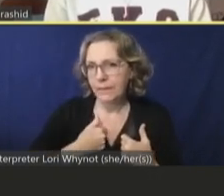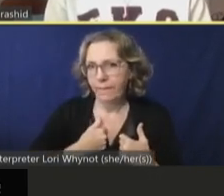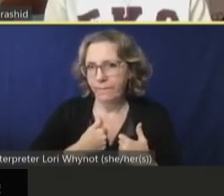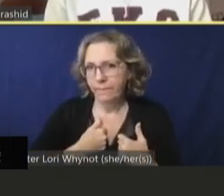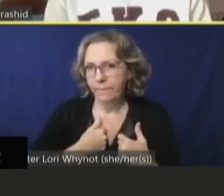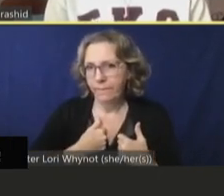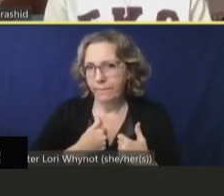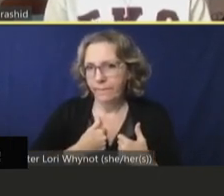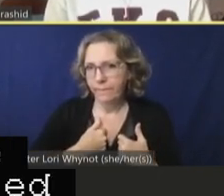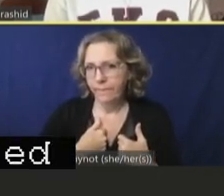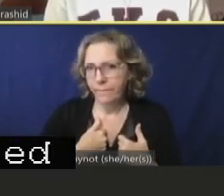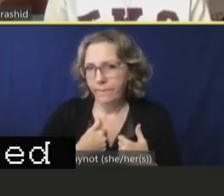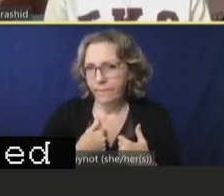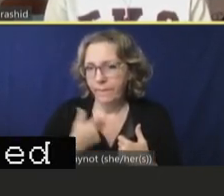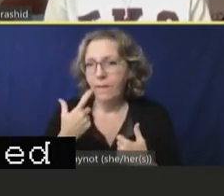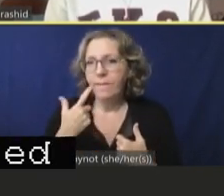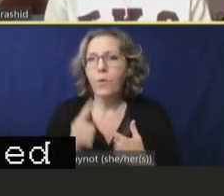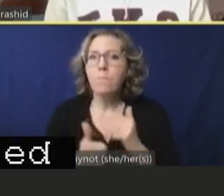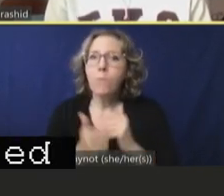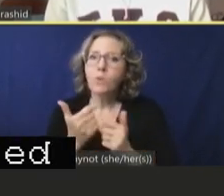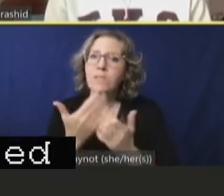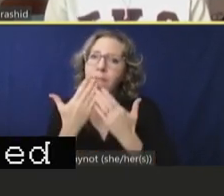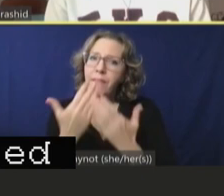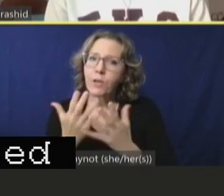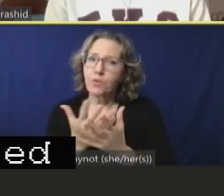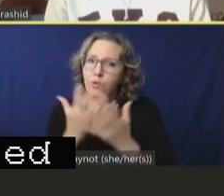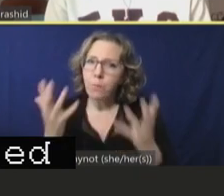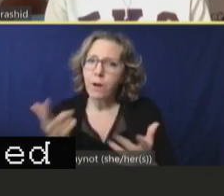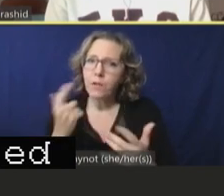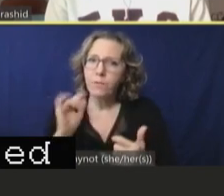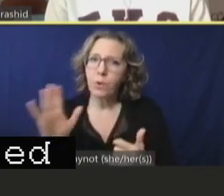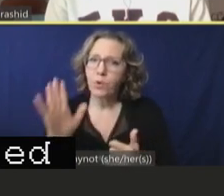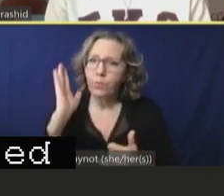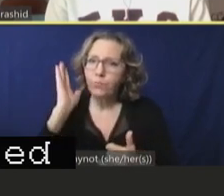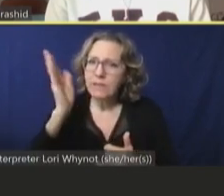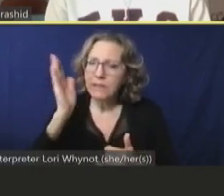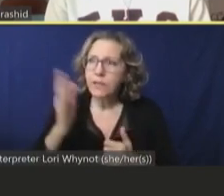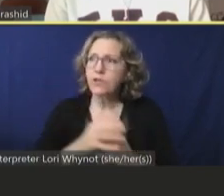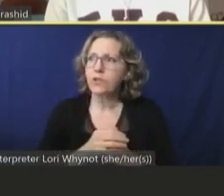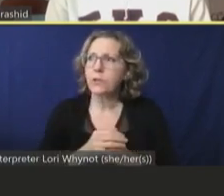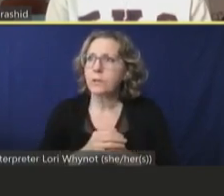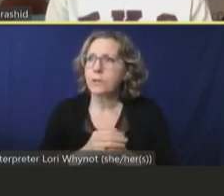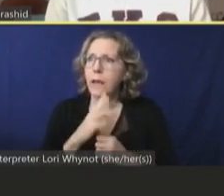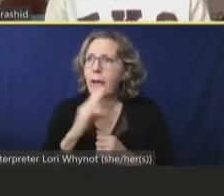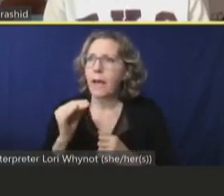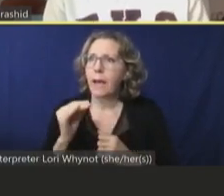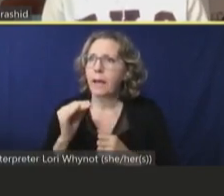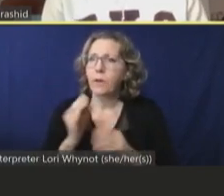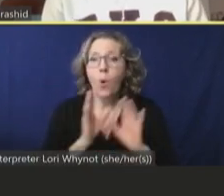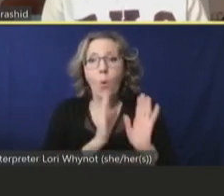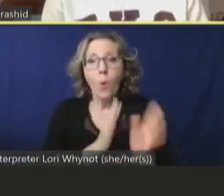First and foremost, thank you so much, all of you, for your presentation and organizing this kind of event